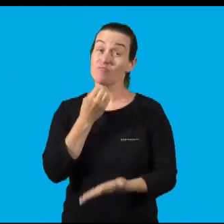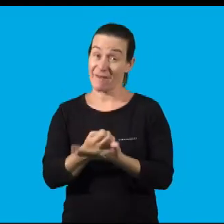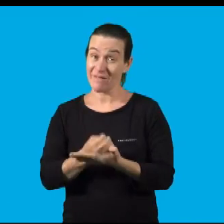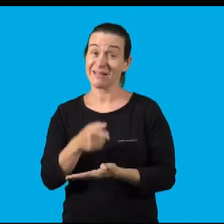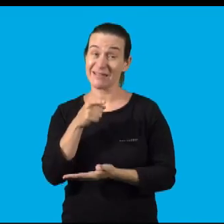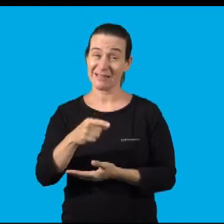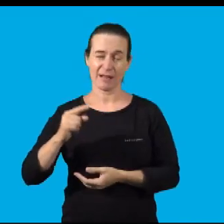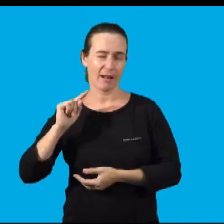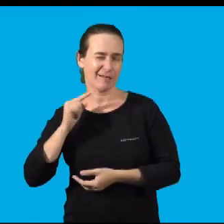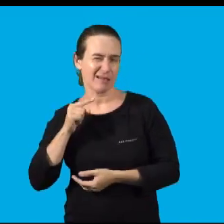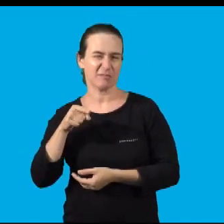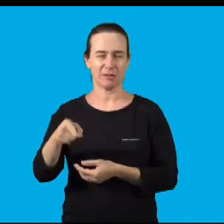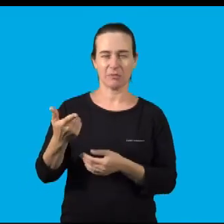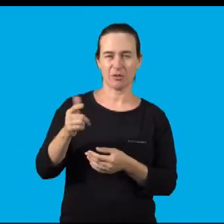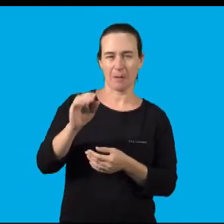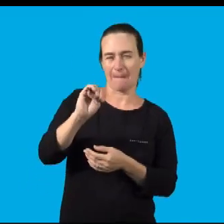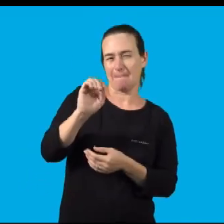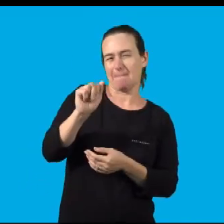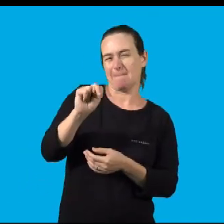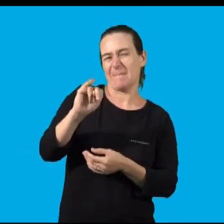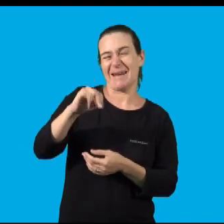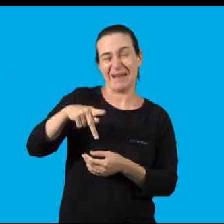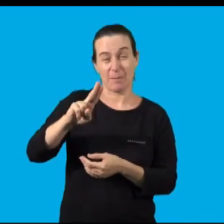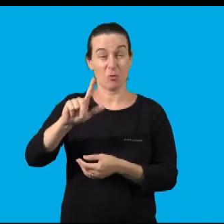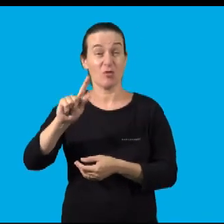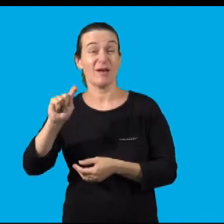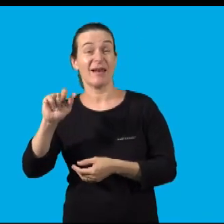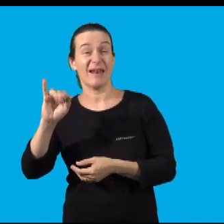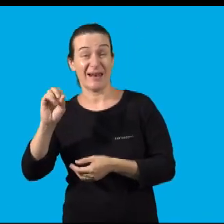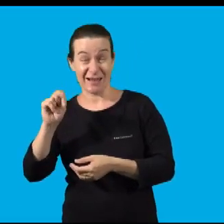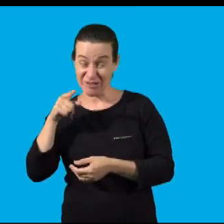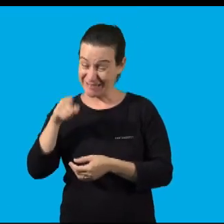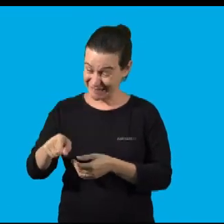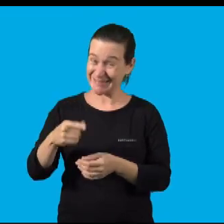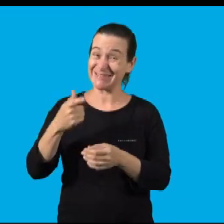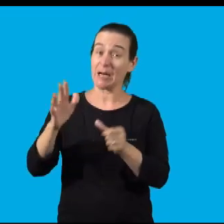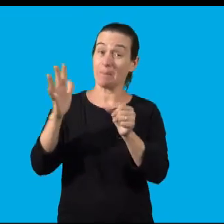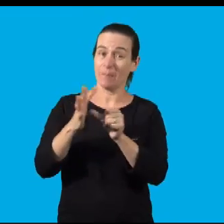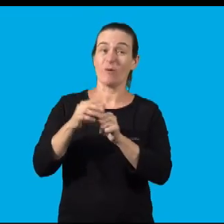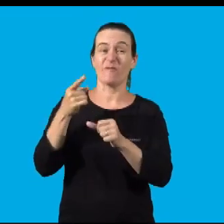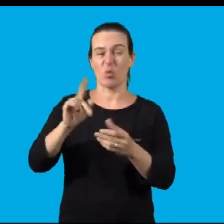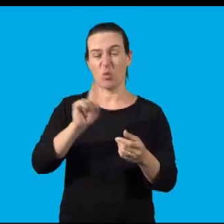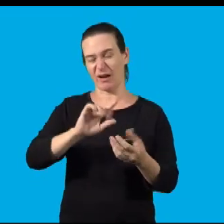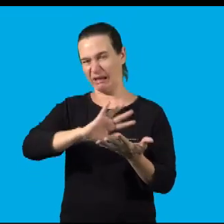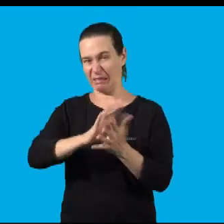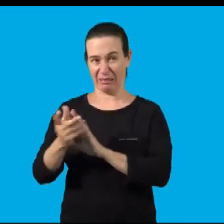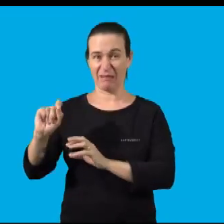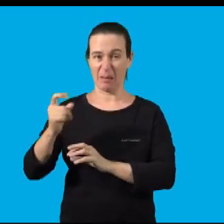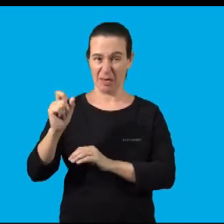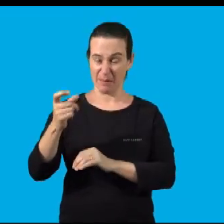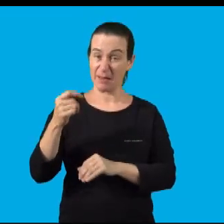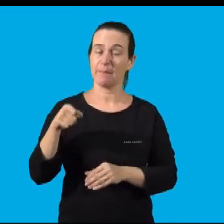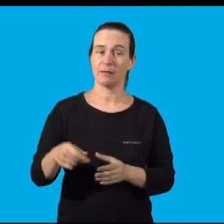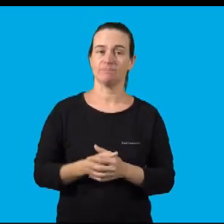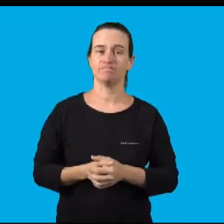and manipulation are essential to the tragedy that ensues at the end of the play Hamlet. So,